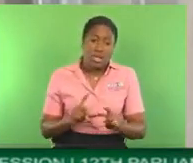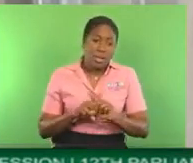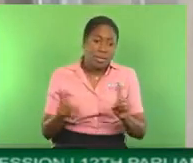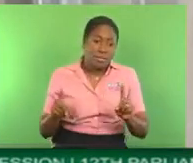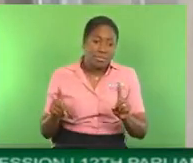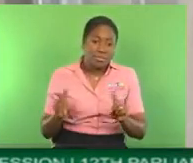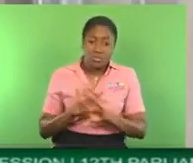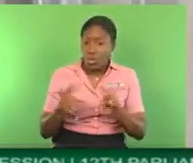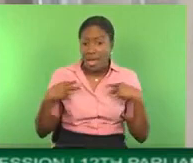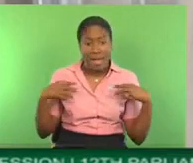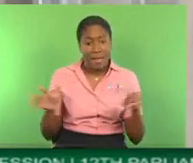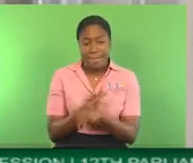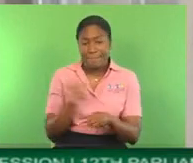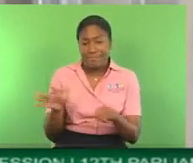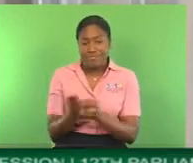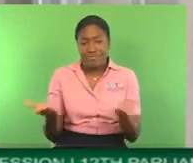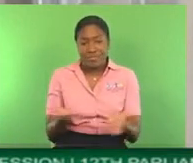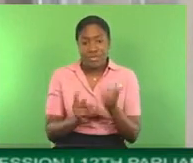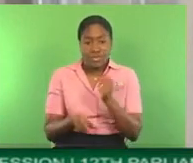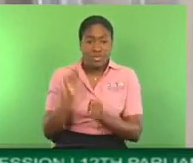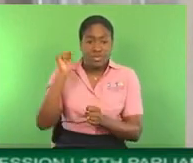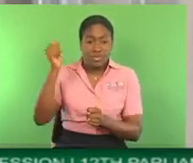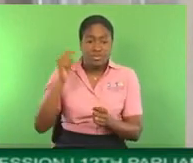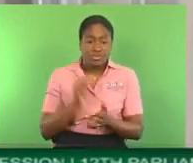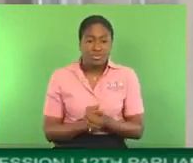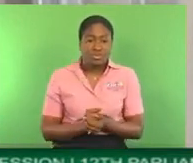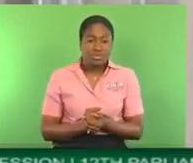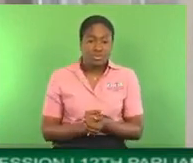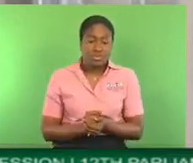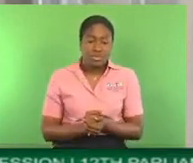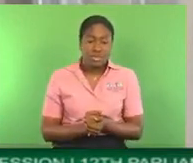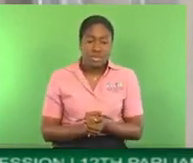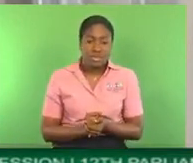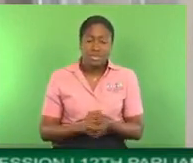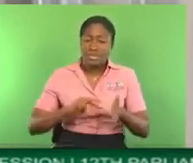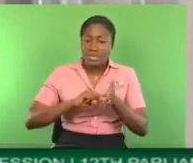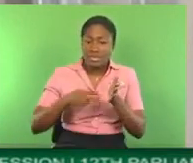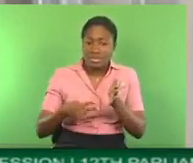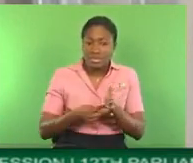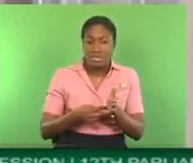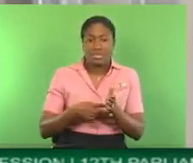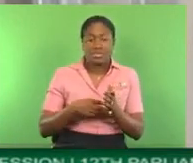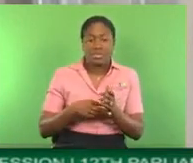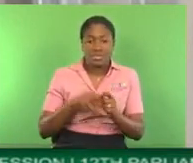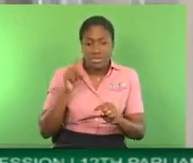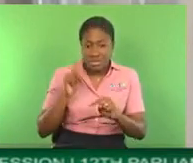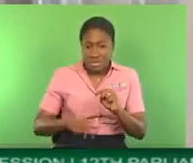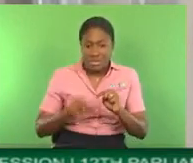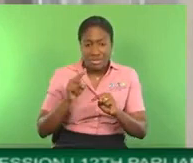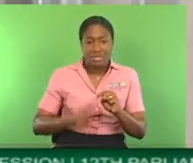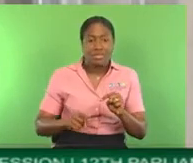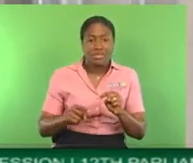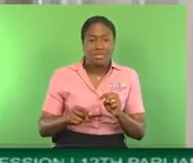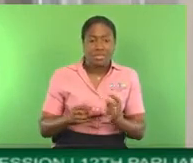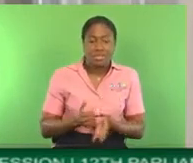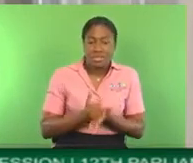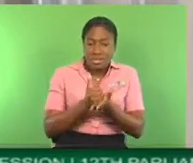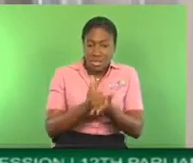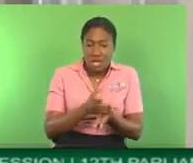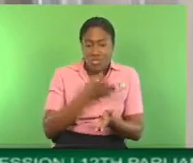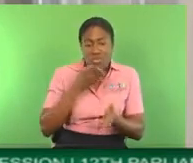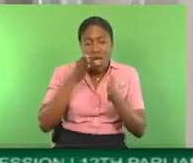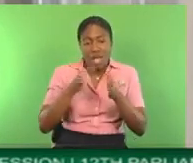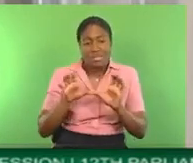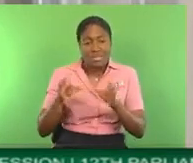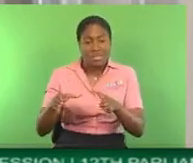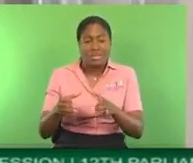sorely lacking in our country, undermining the efficiency and competitiveness of our farming